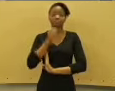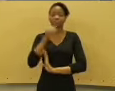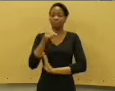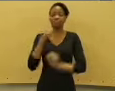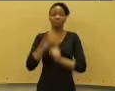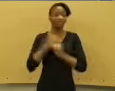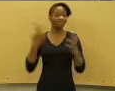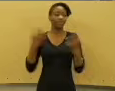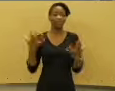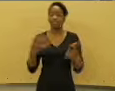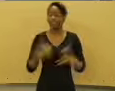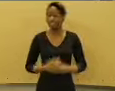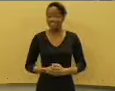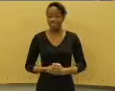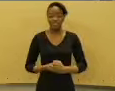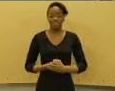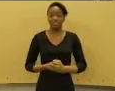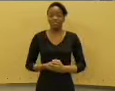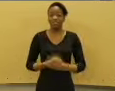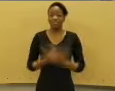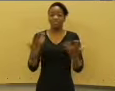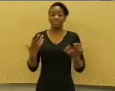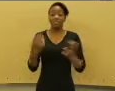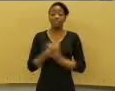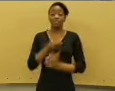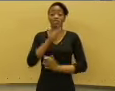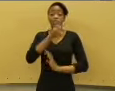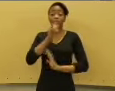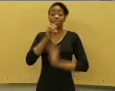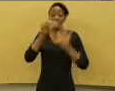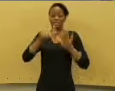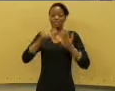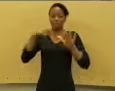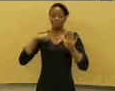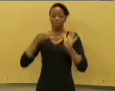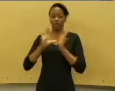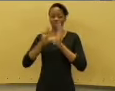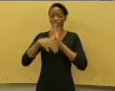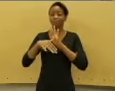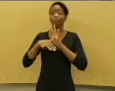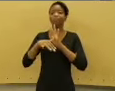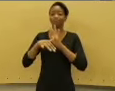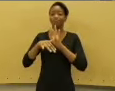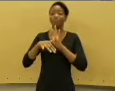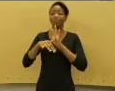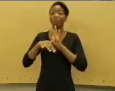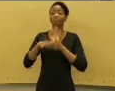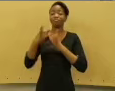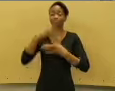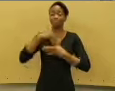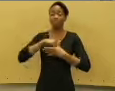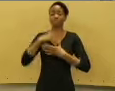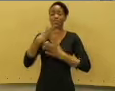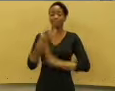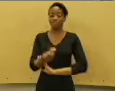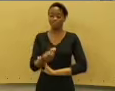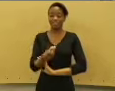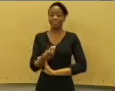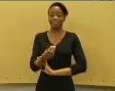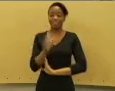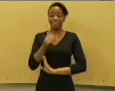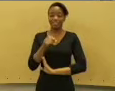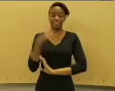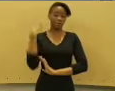start? So in 2016, I got disabled. I had TB and it affected my